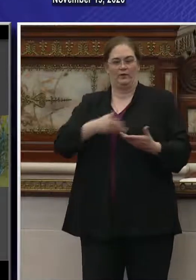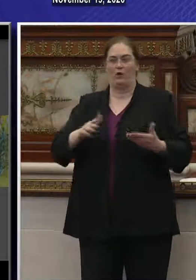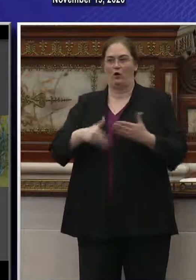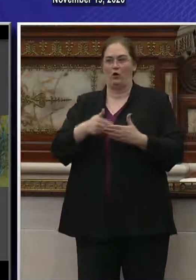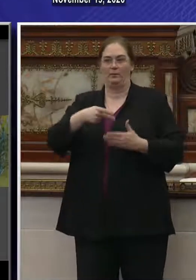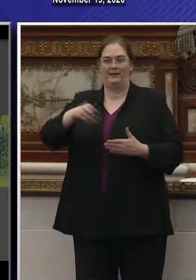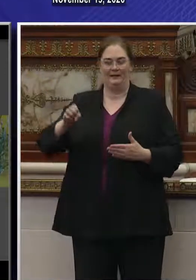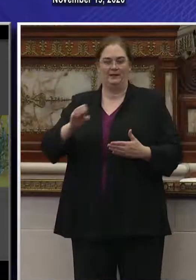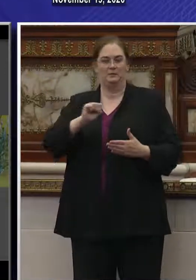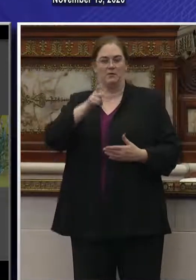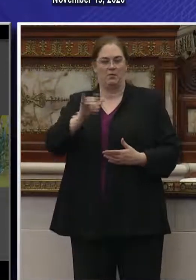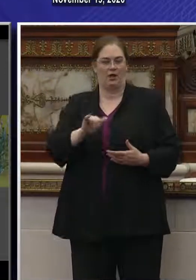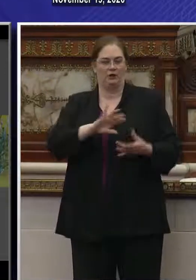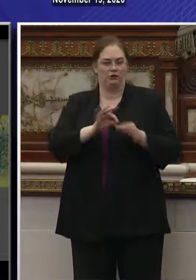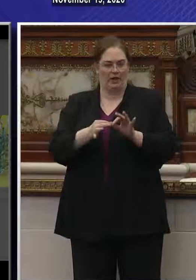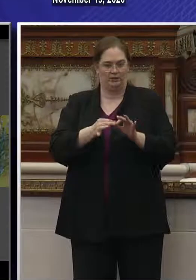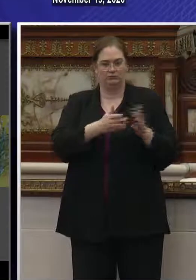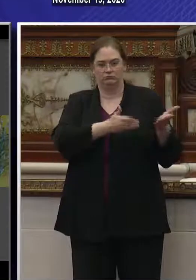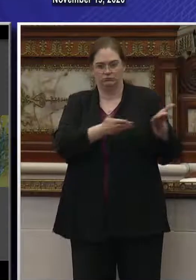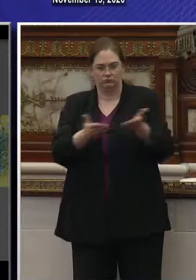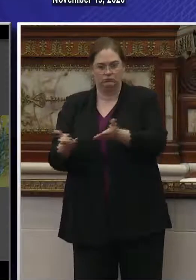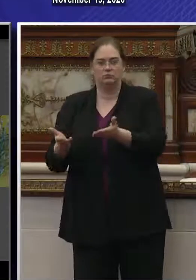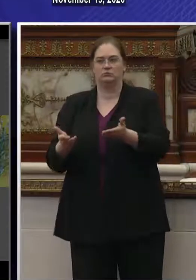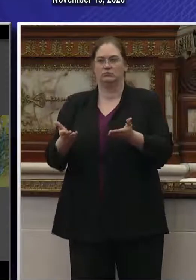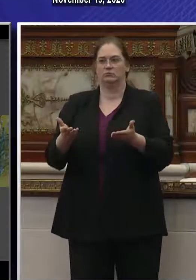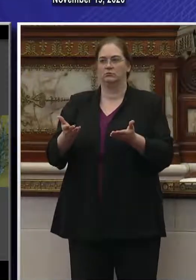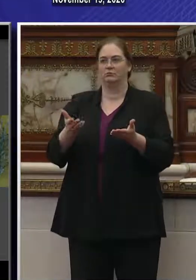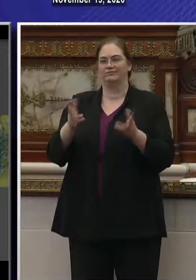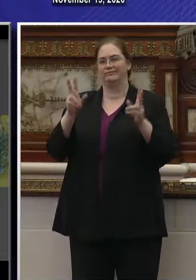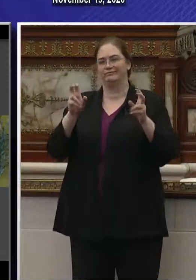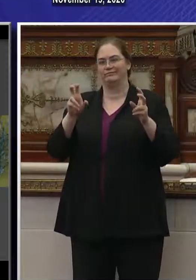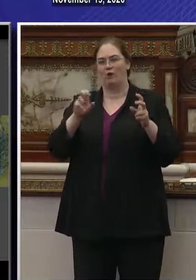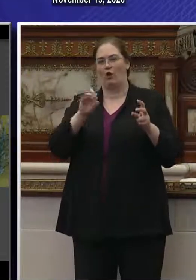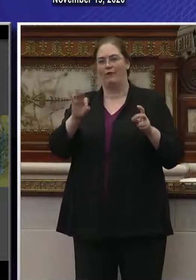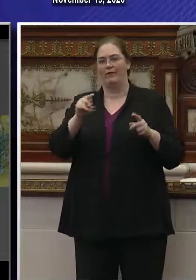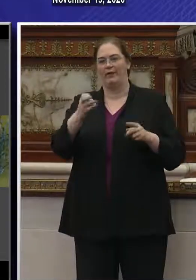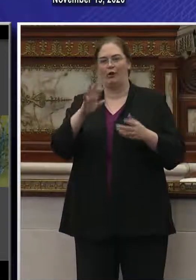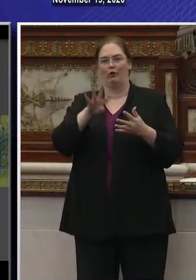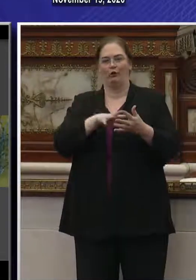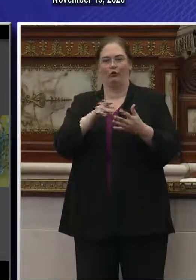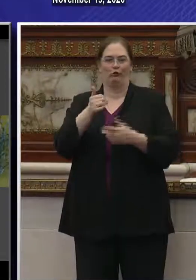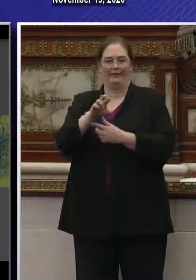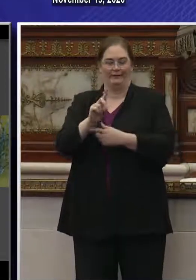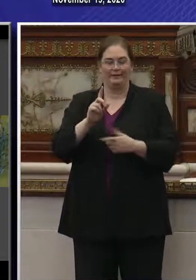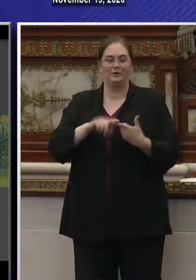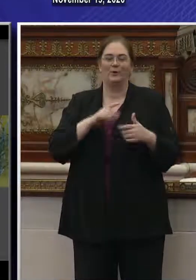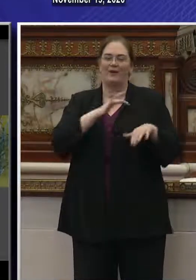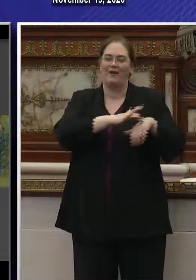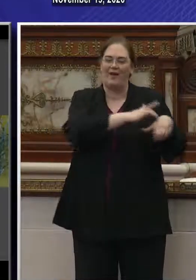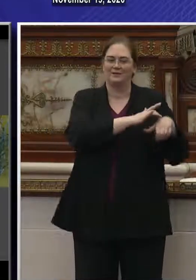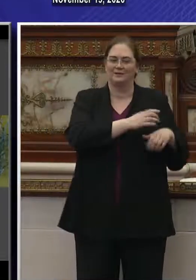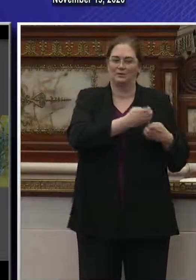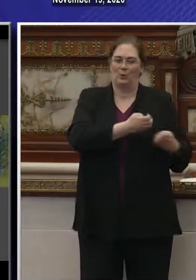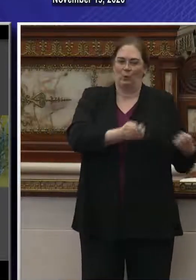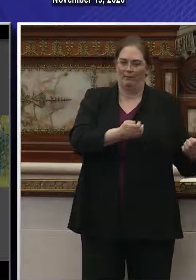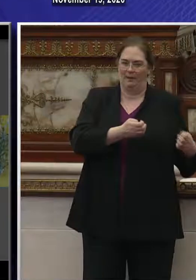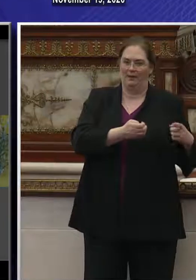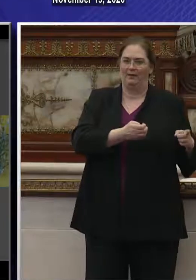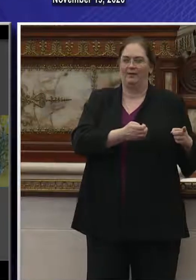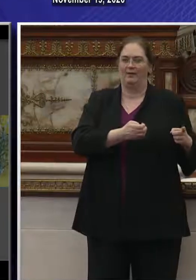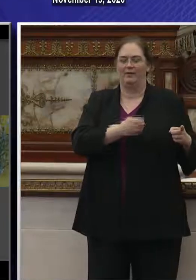PPE supply chain is actually, call it off the grid. So we have access to a lot of equipment